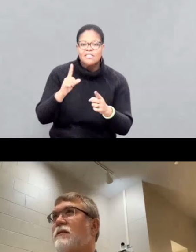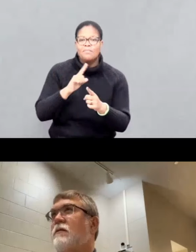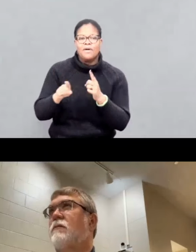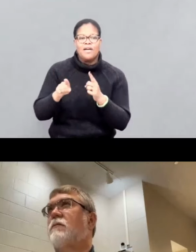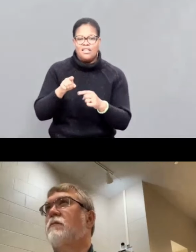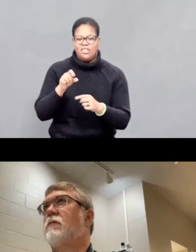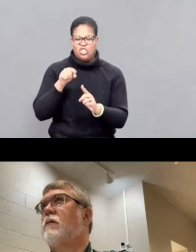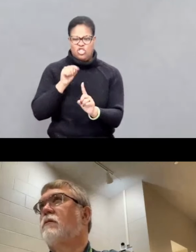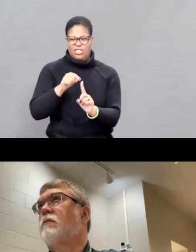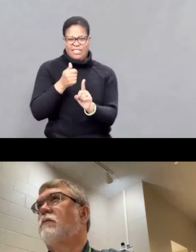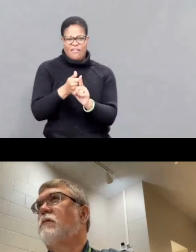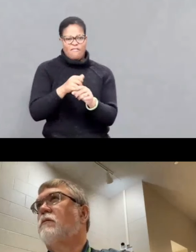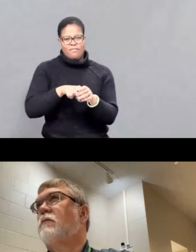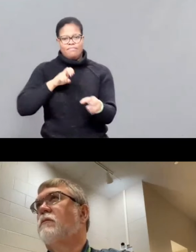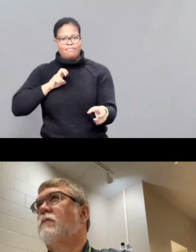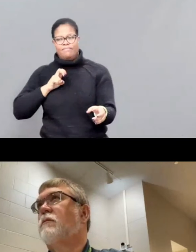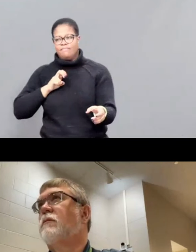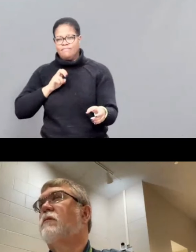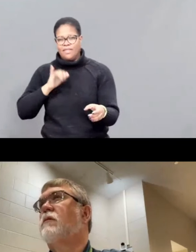out of the position